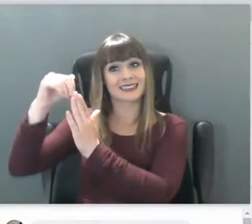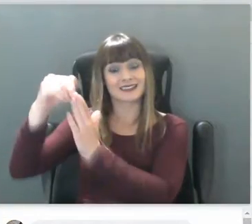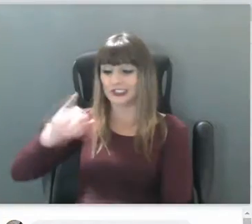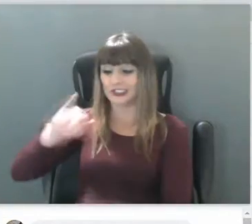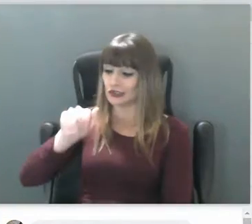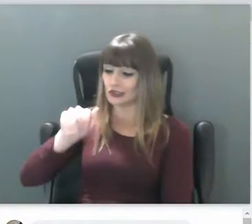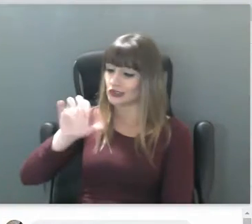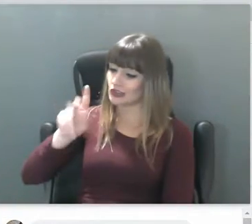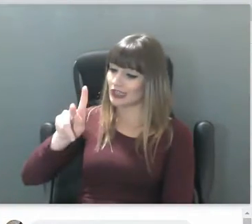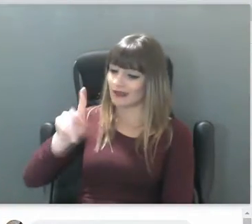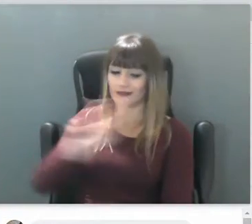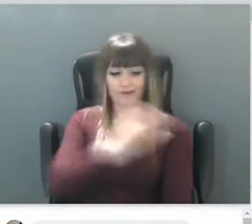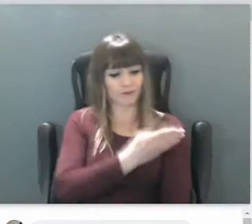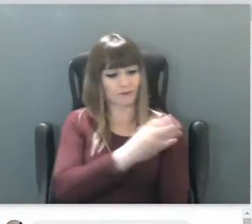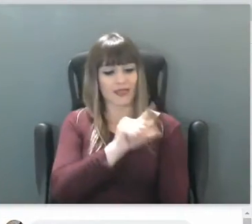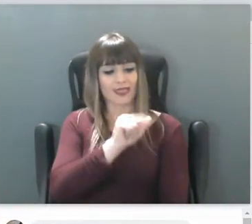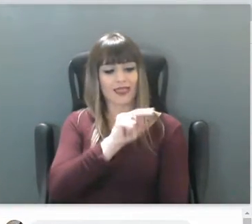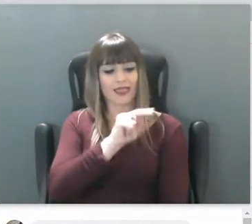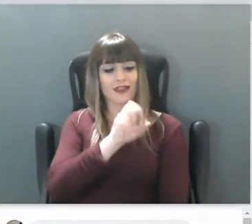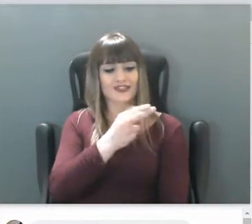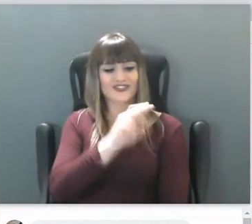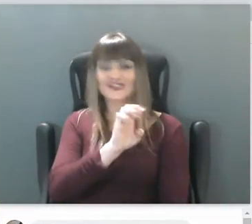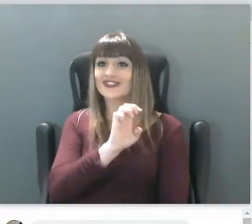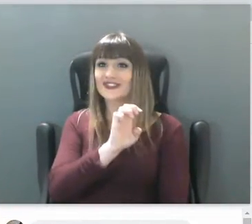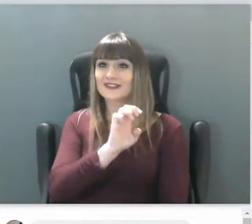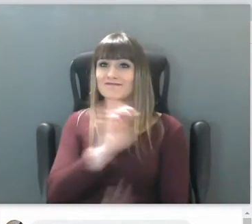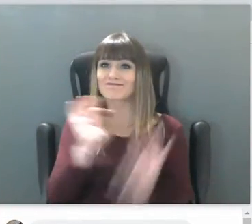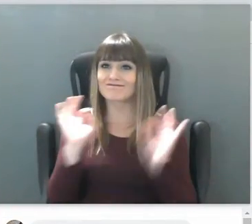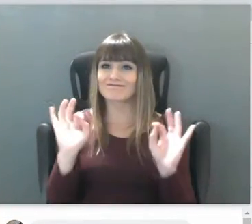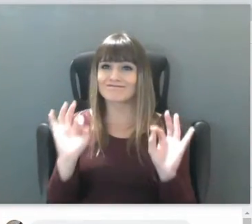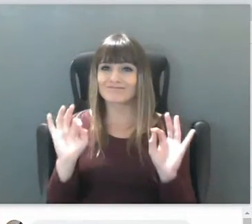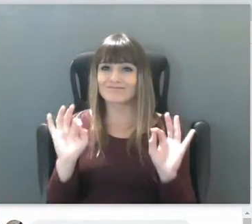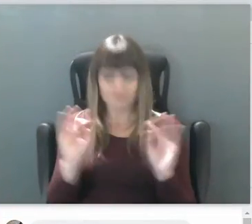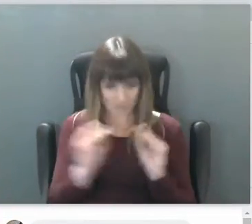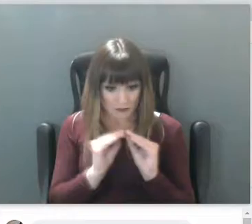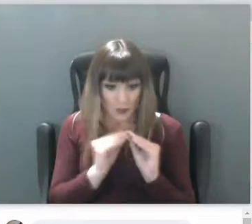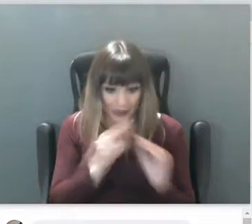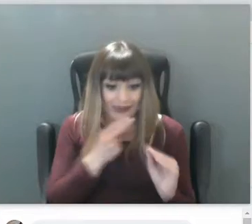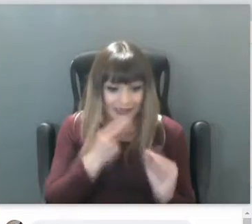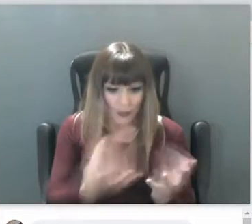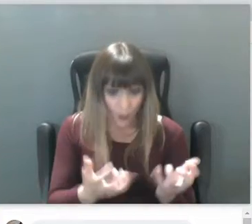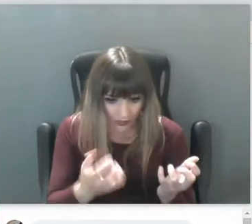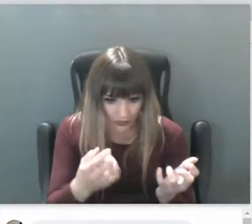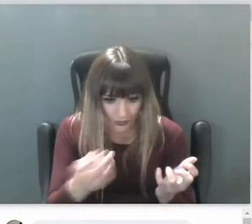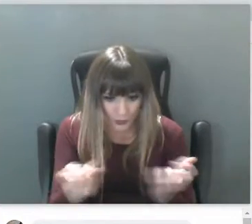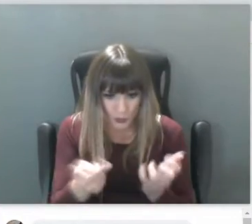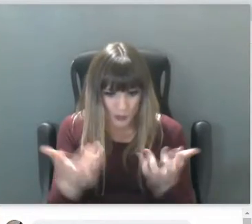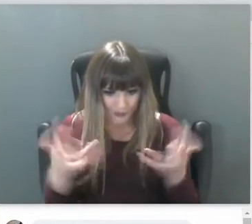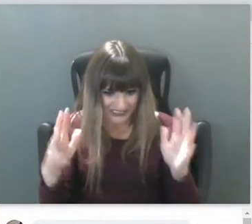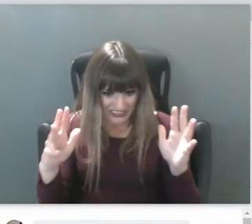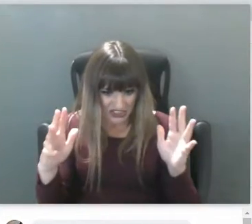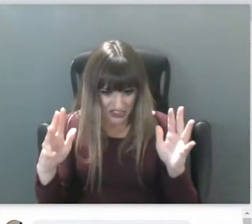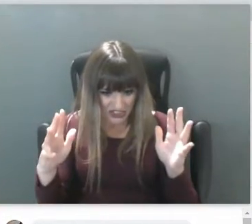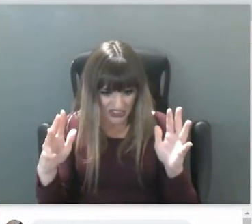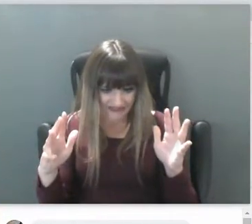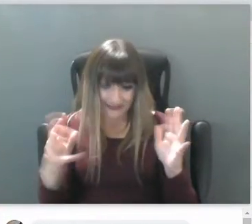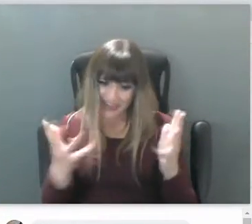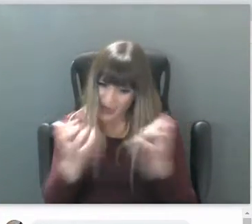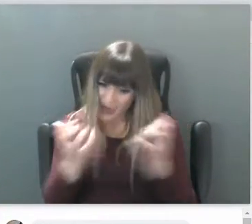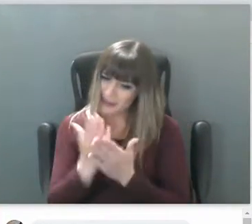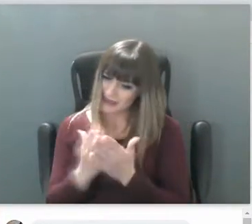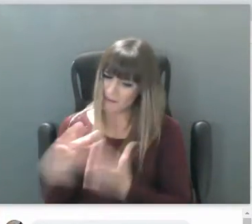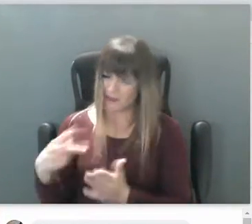on. I'll put more honey on there for you. Are we done? Come here, Blanche. I love some purple on here. Oh,